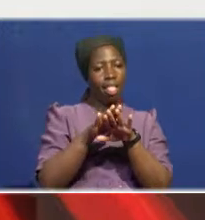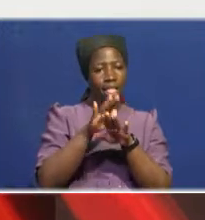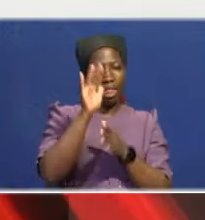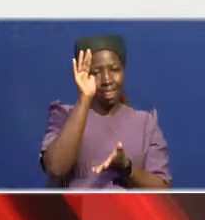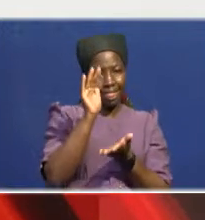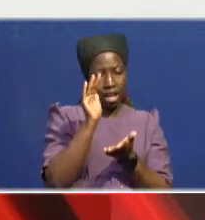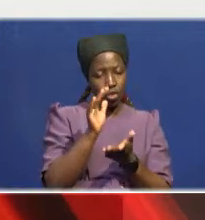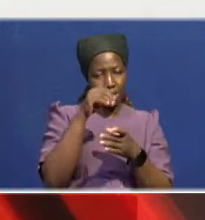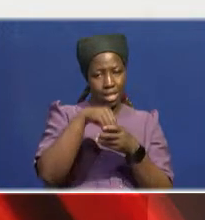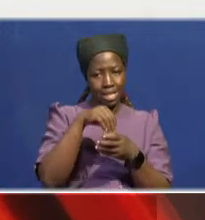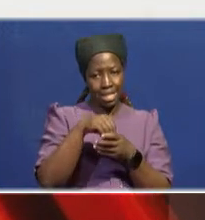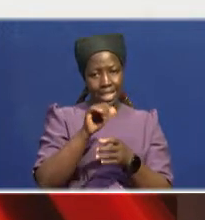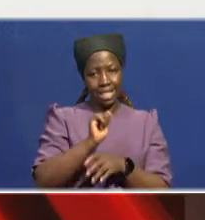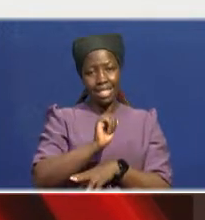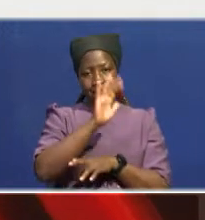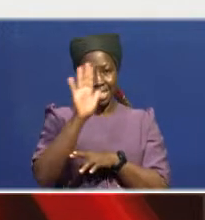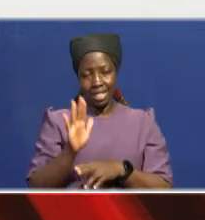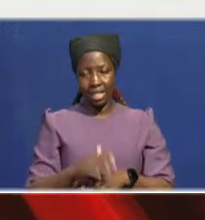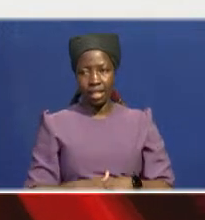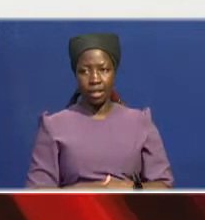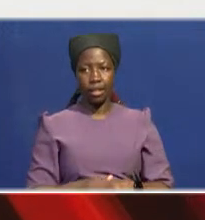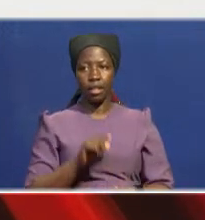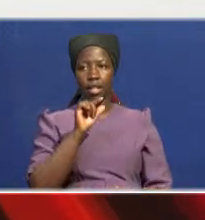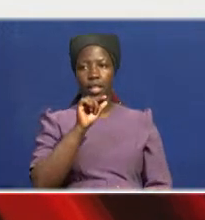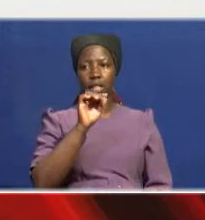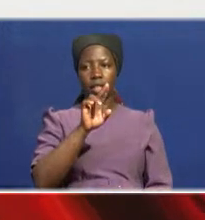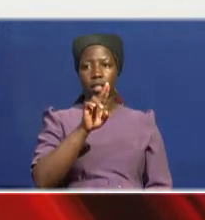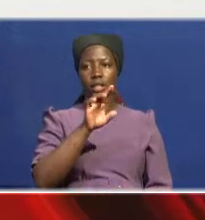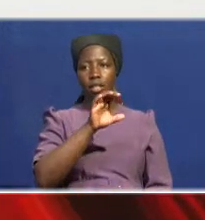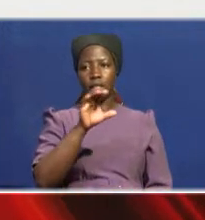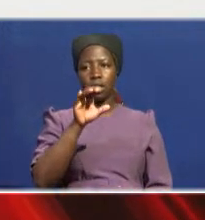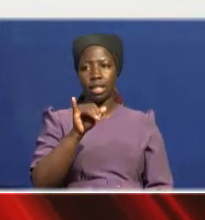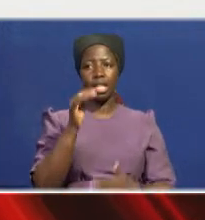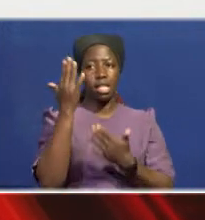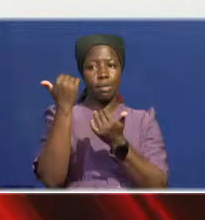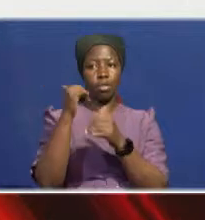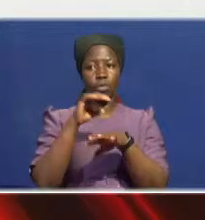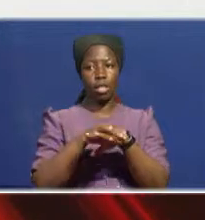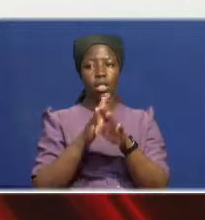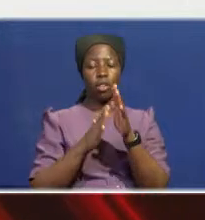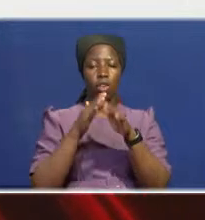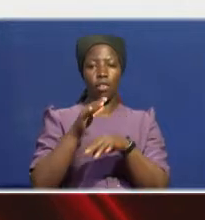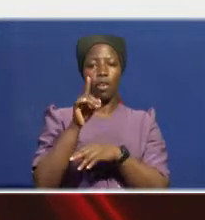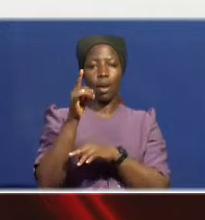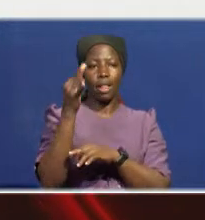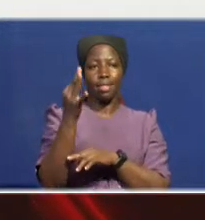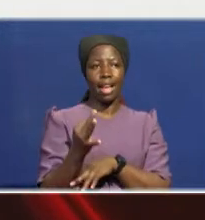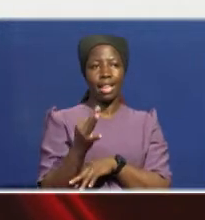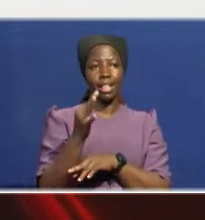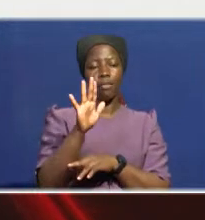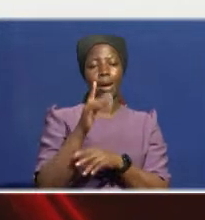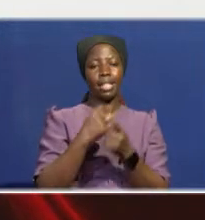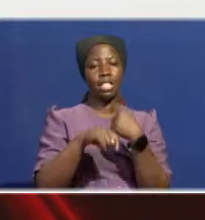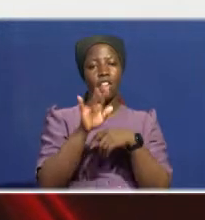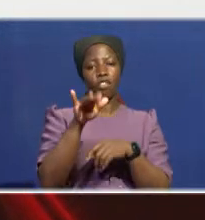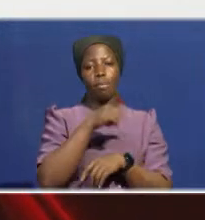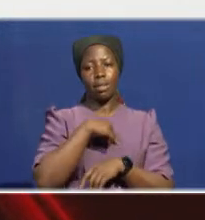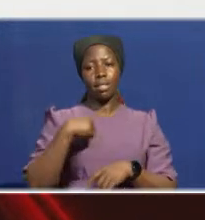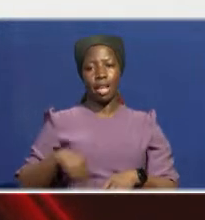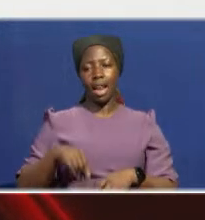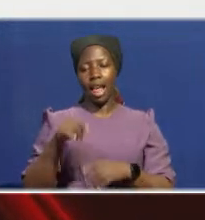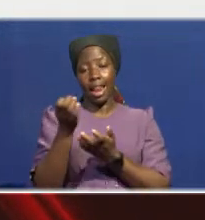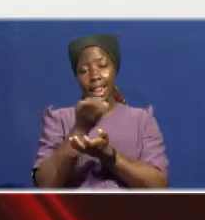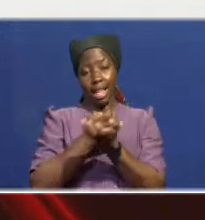its Paris-based owner Kering. Gucci is estimated to get more than a third of its sales from China, whose economy has